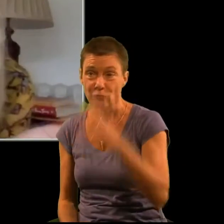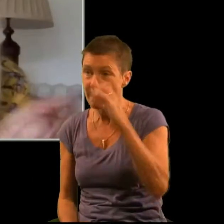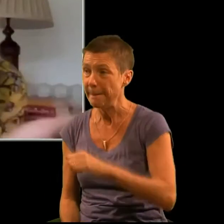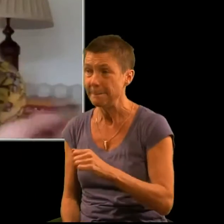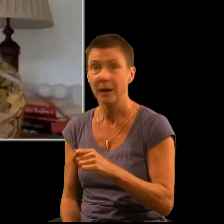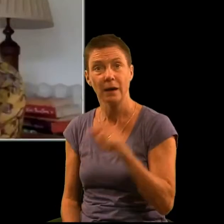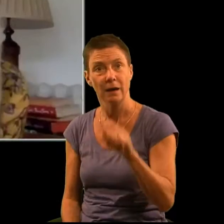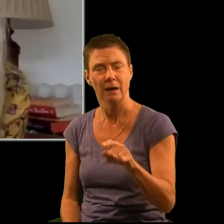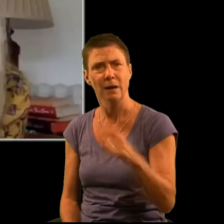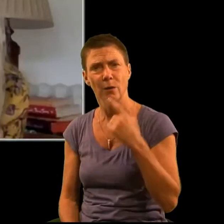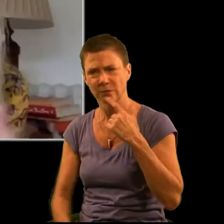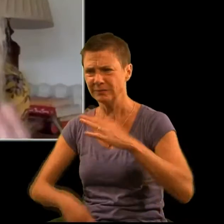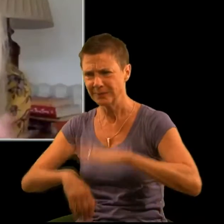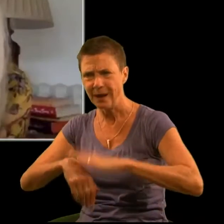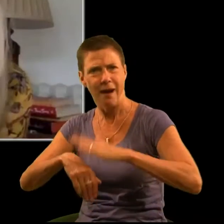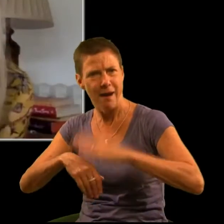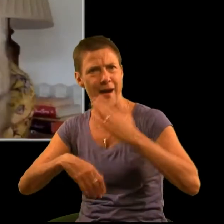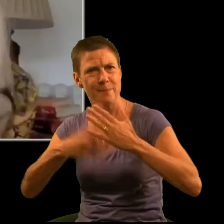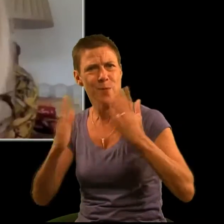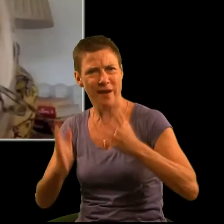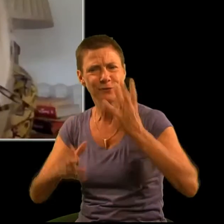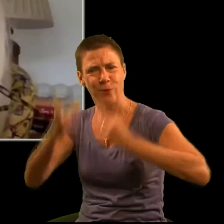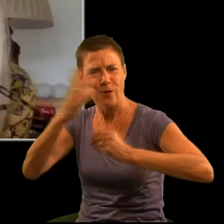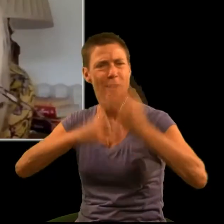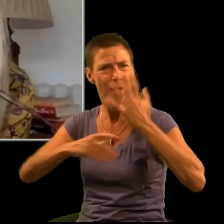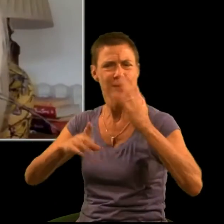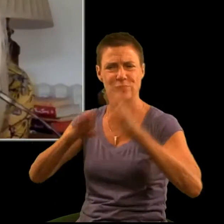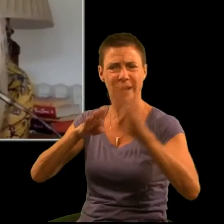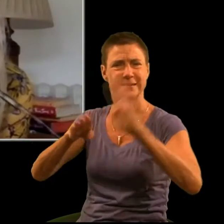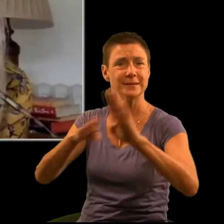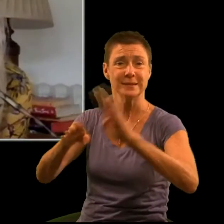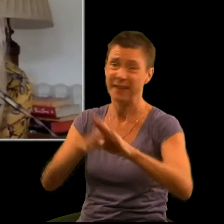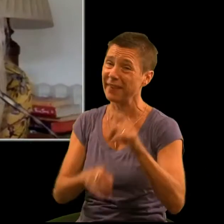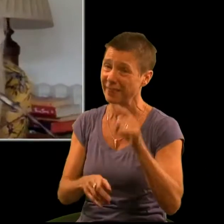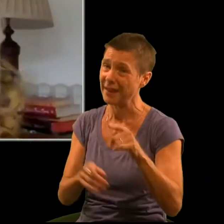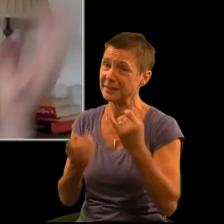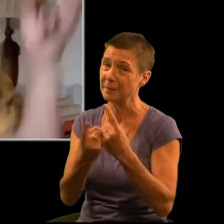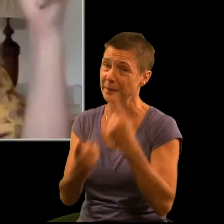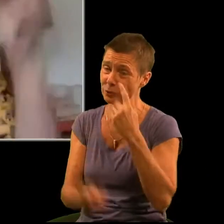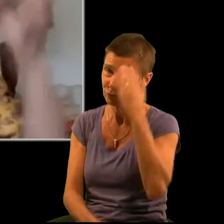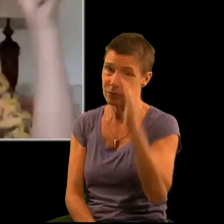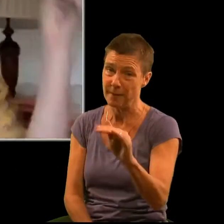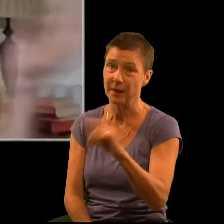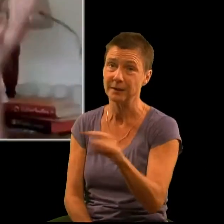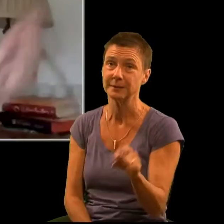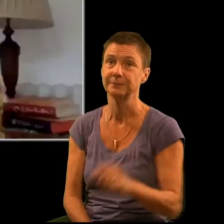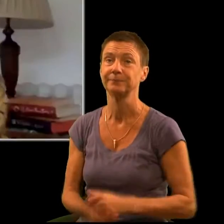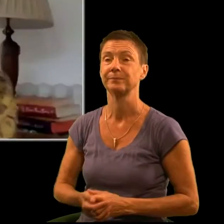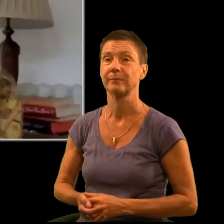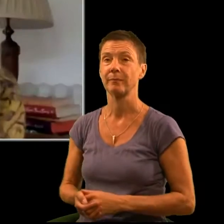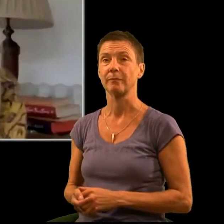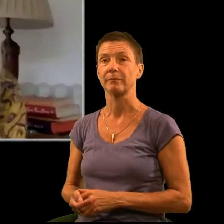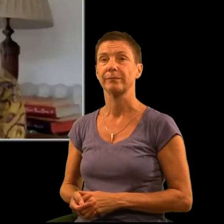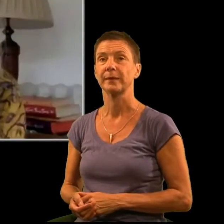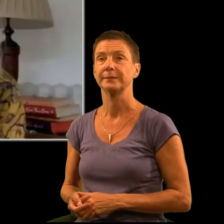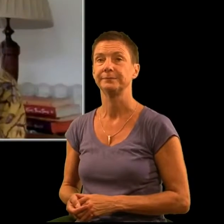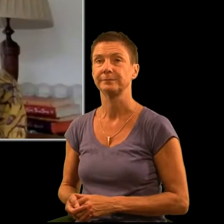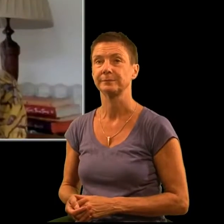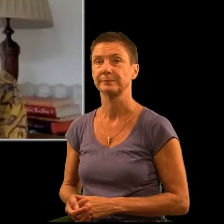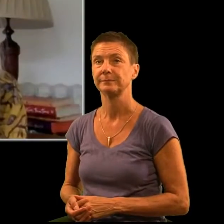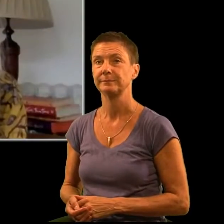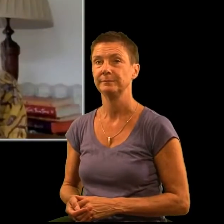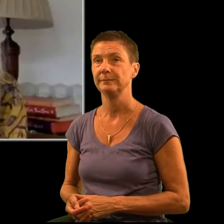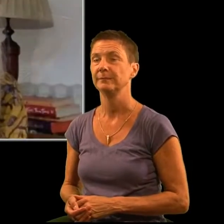9, I think that's a real tip to kids that I would give. But I think of things at the same time.